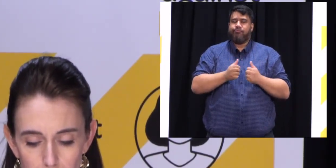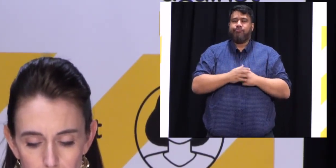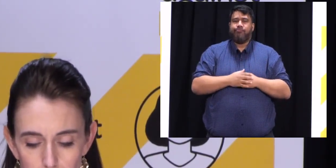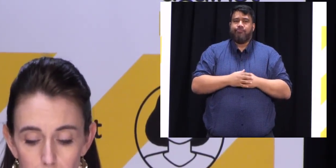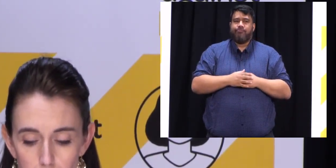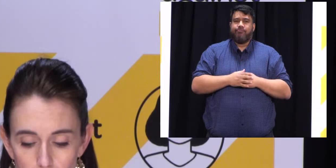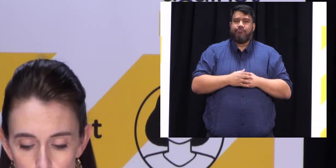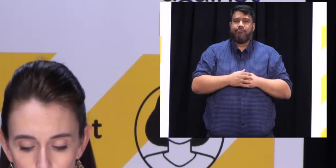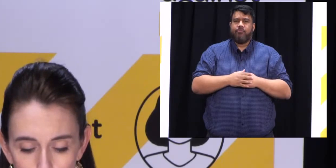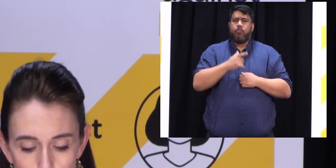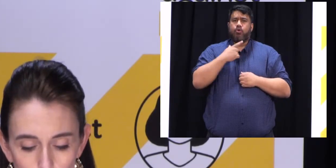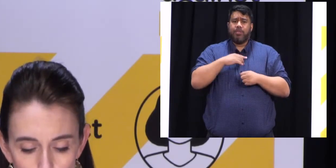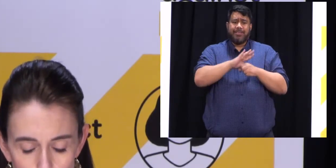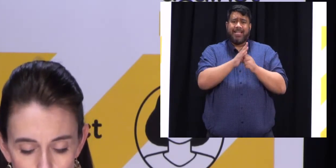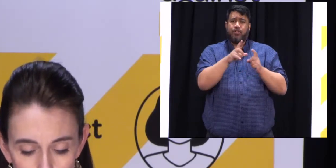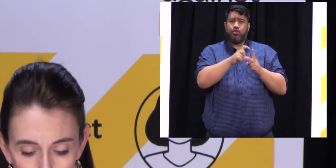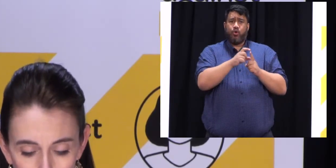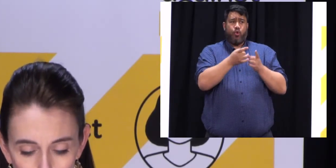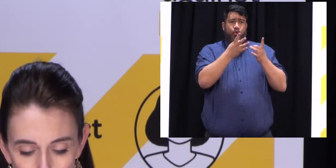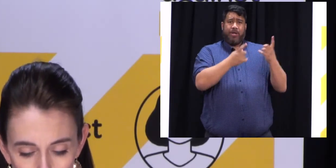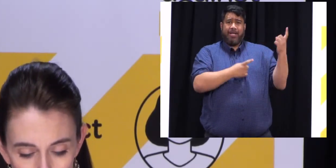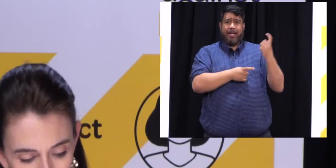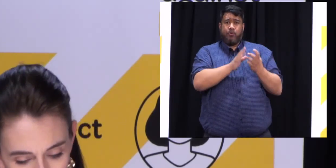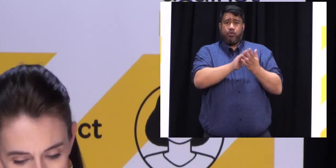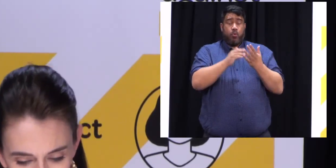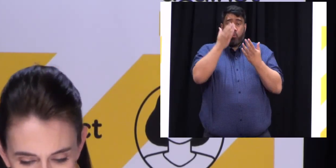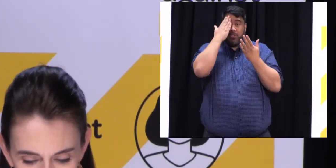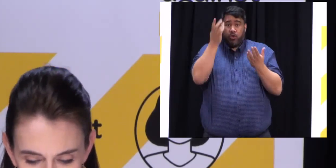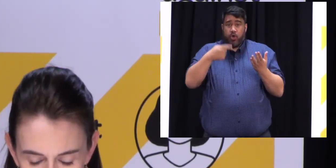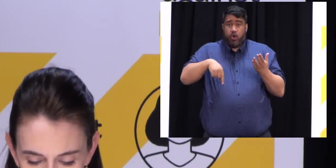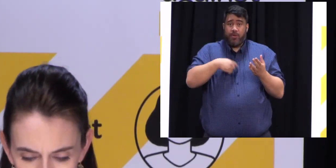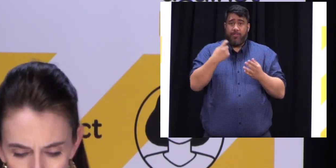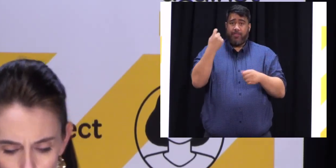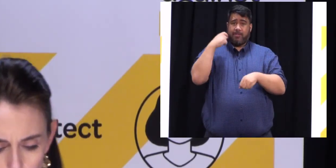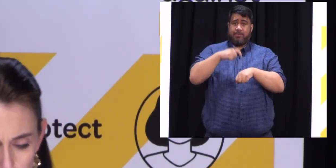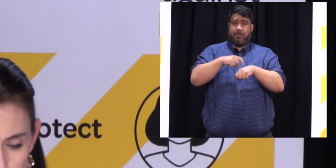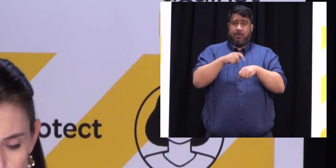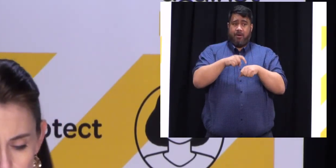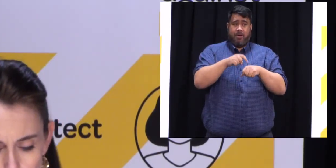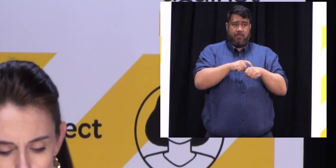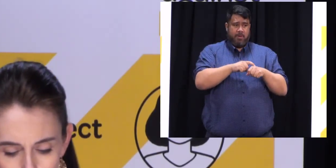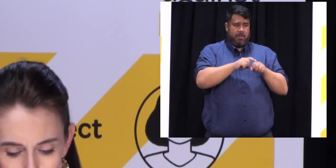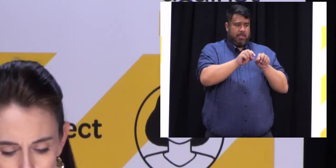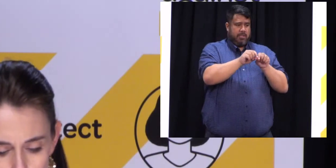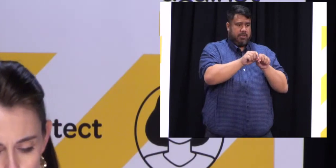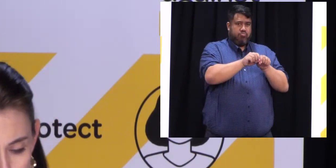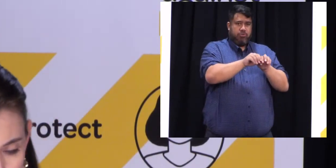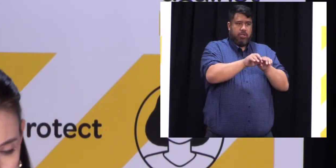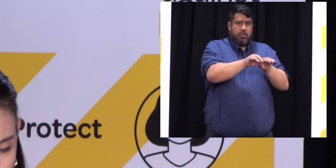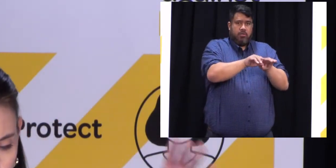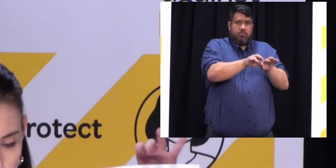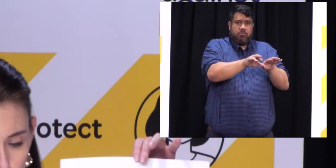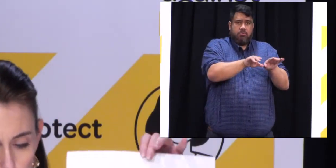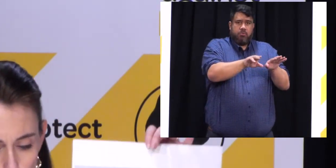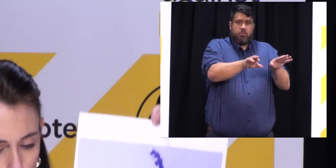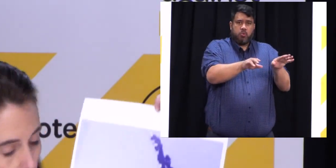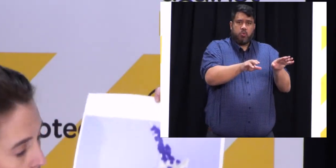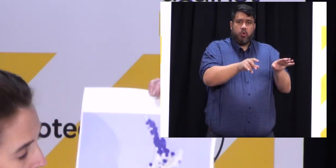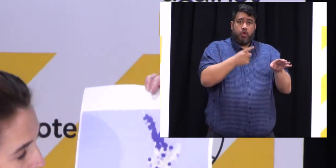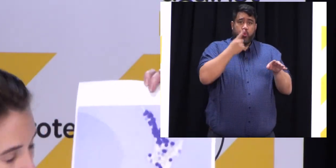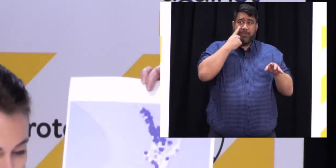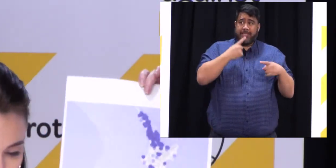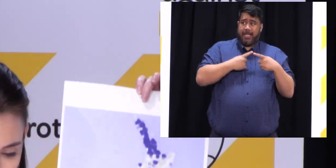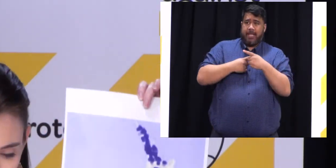had, it did manage to create contacts all over the country. This heat map shows